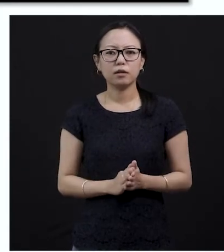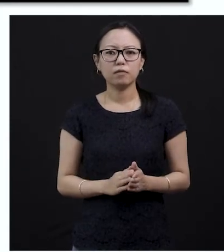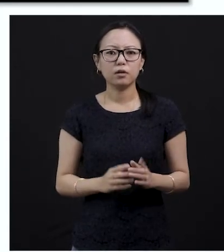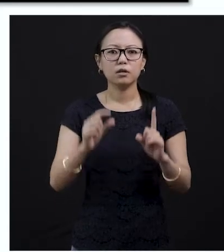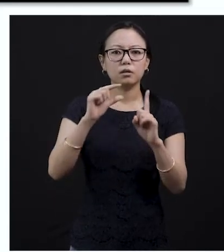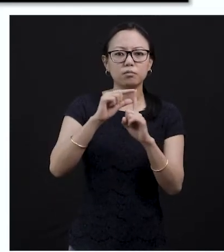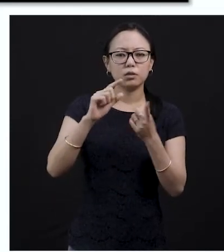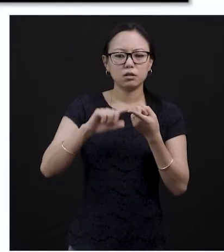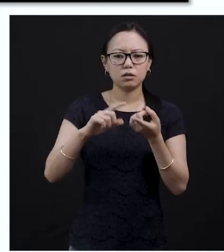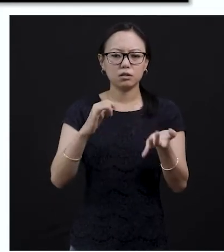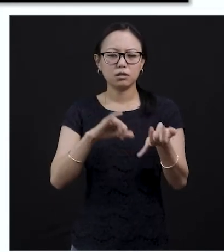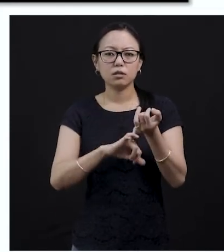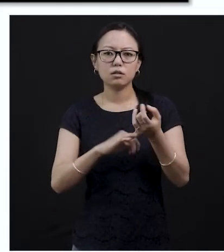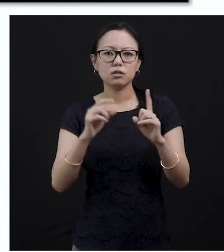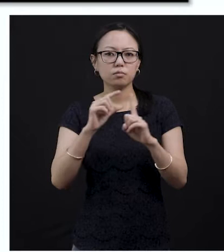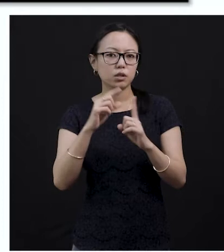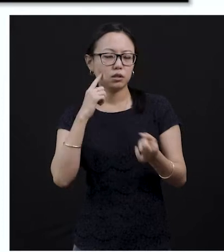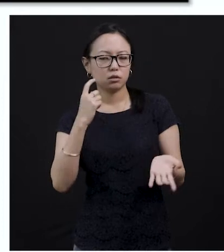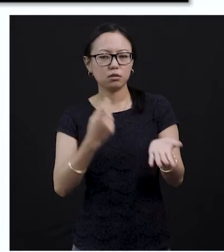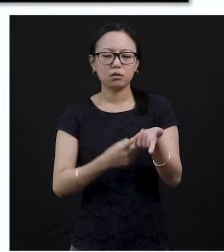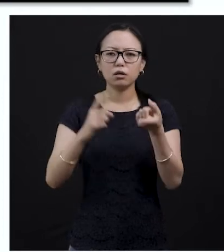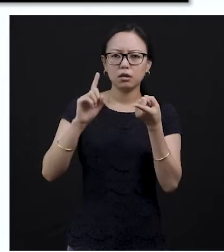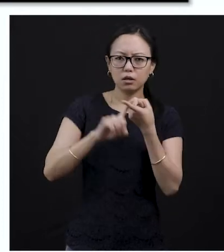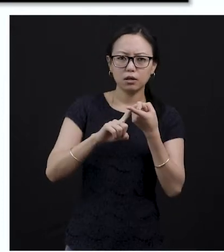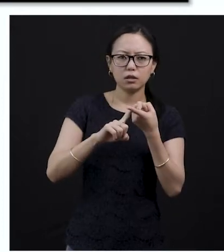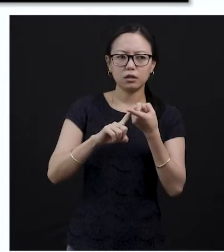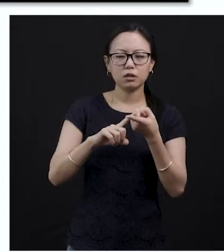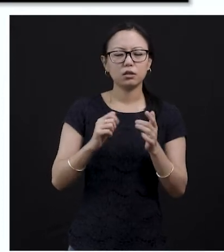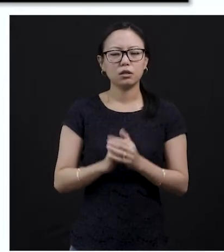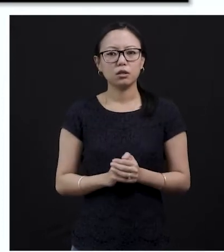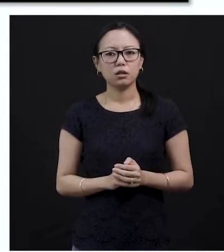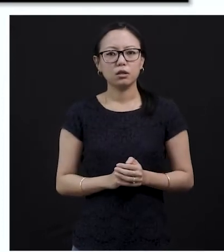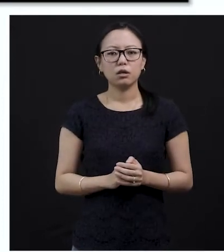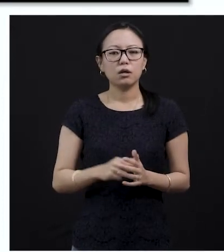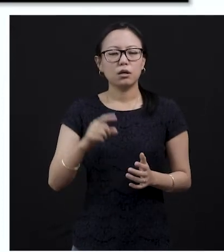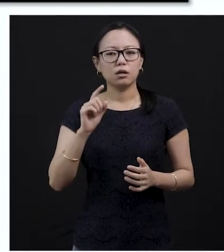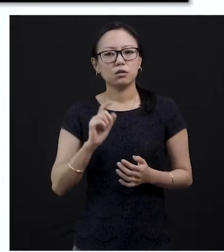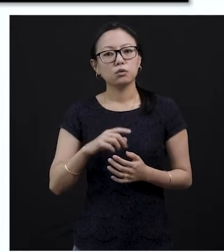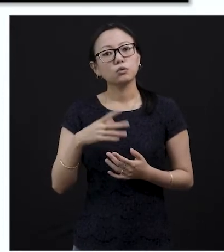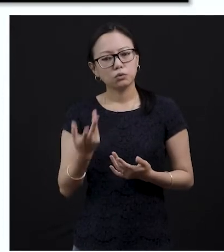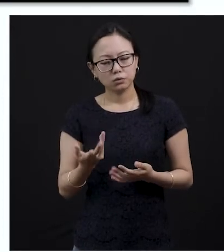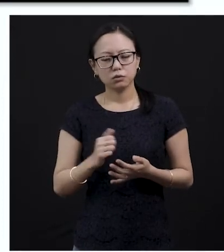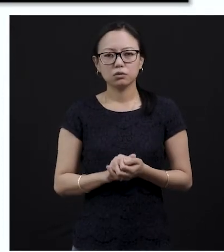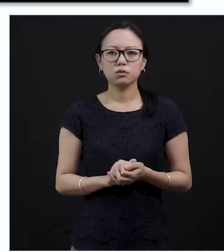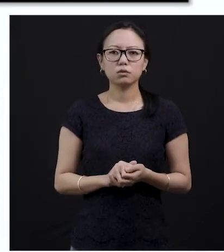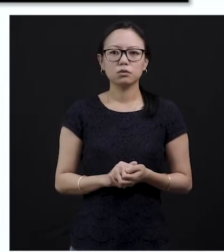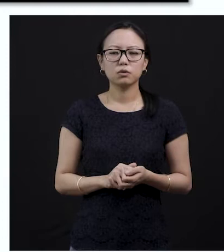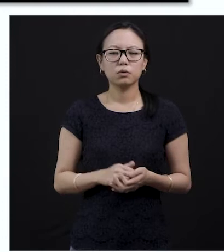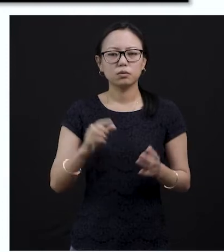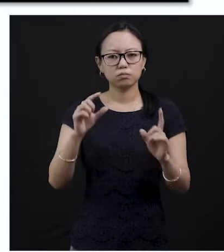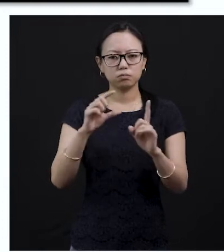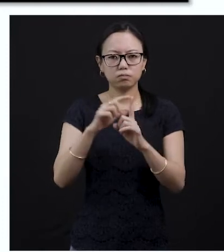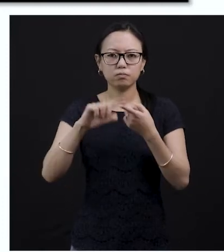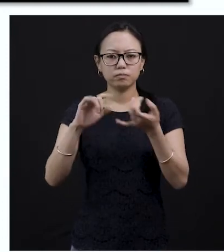in order to reduce transpiration, that is loss of water, the leaves are modified into spines.